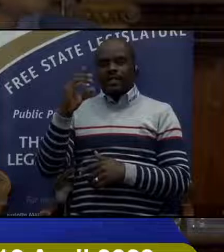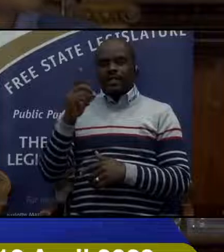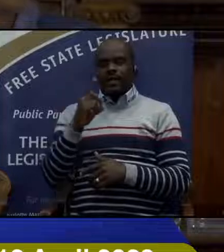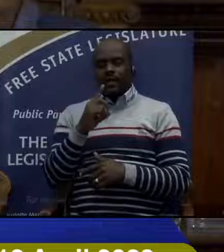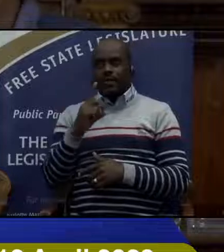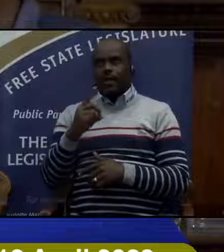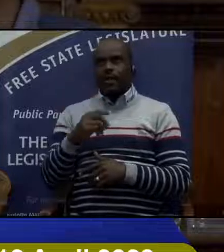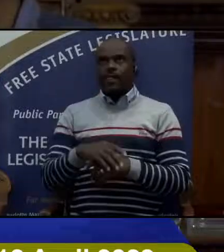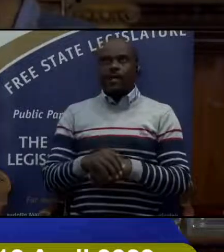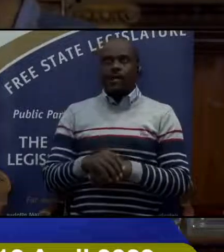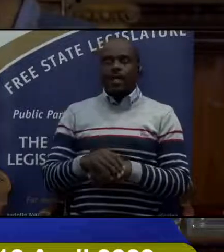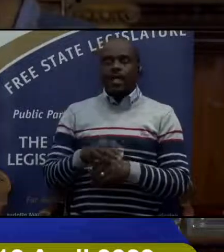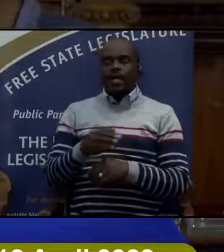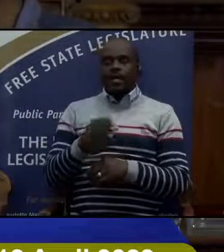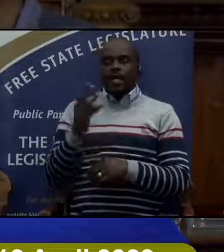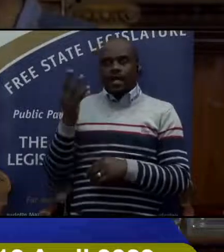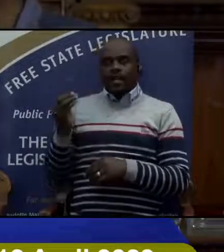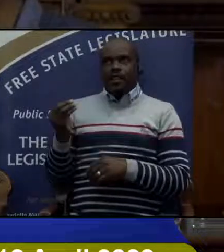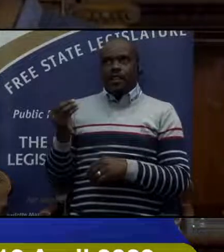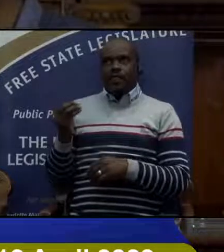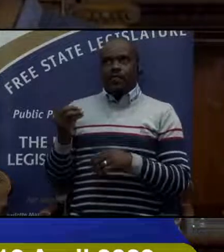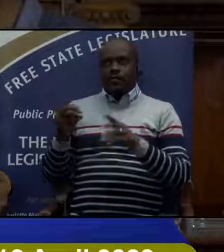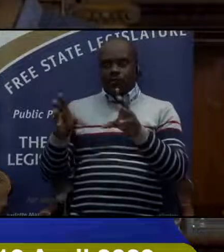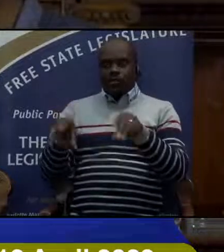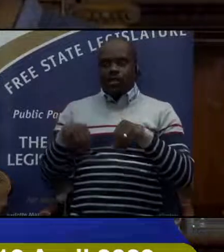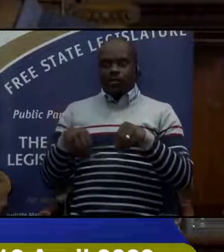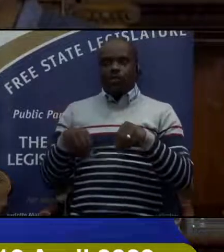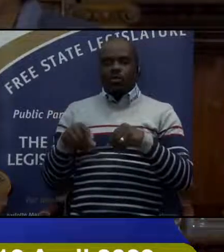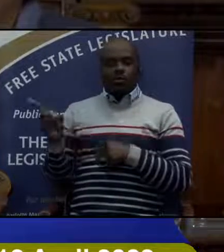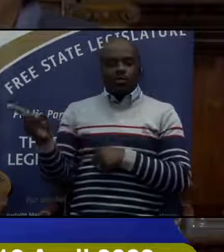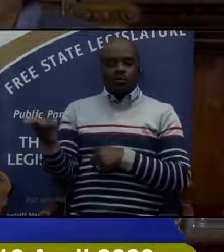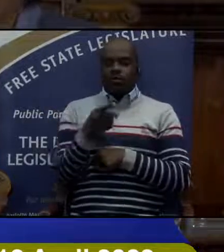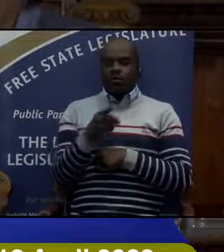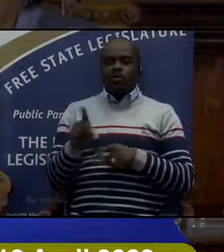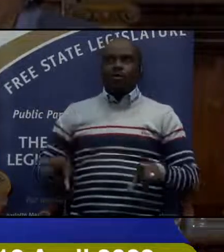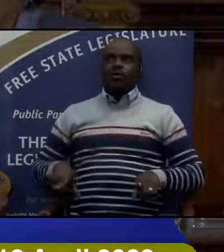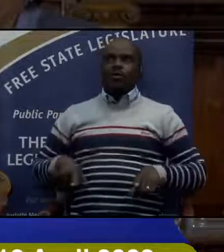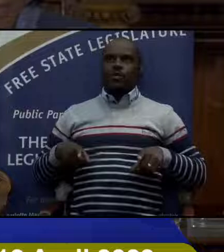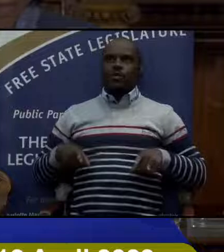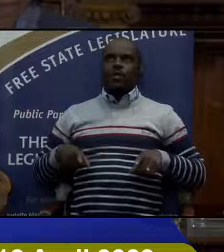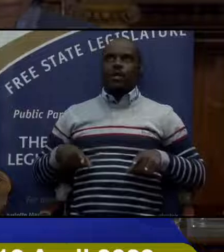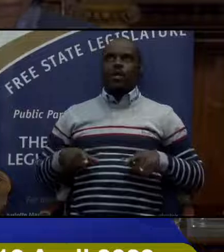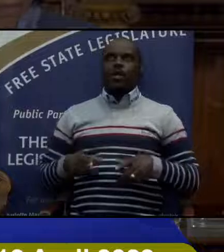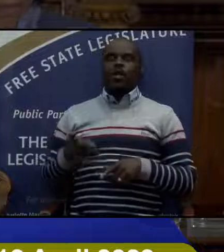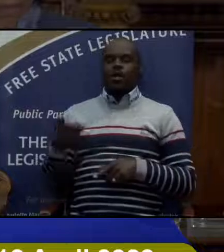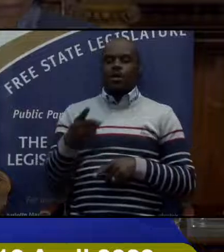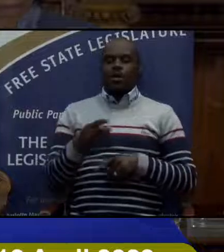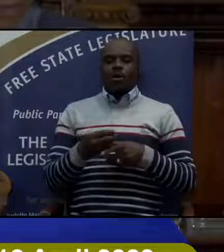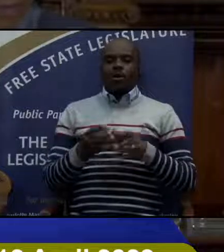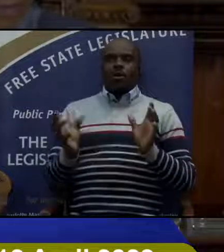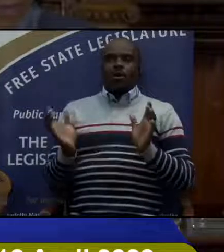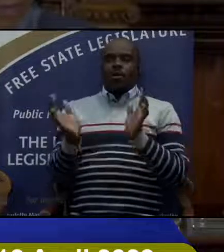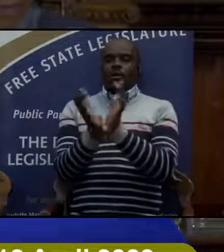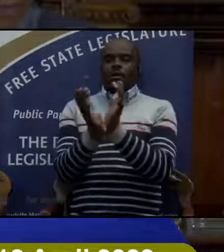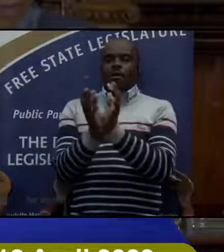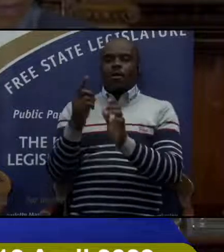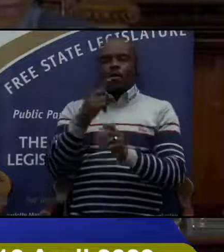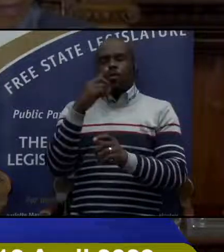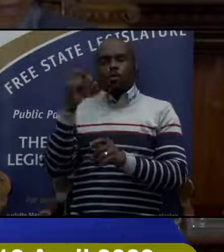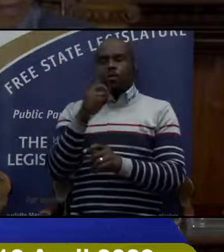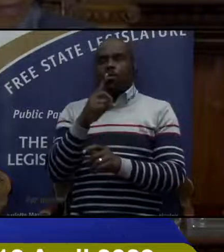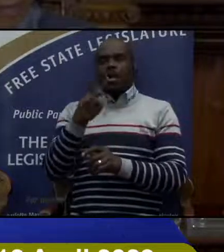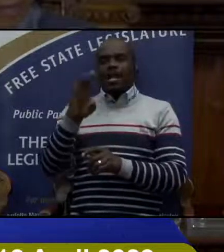people from all walks of life, gathered in Kliptown in 1955, is revolutionary and